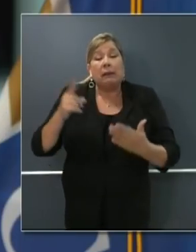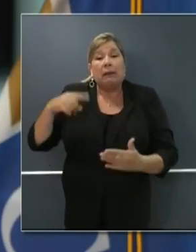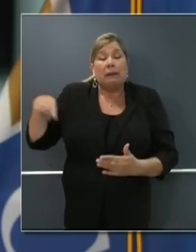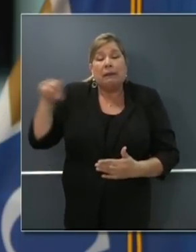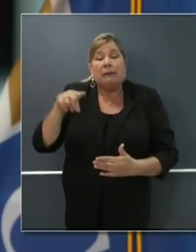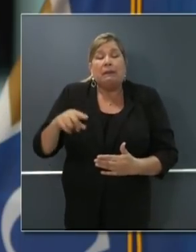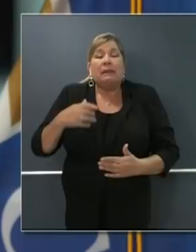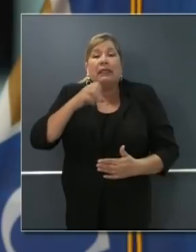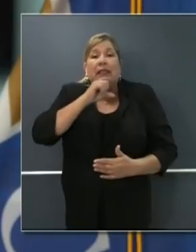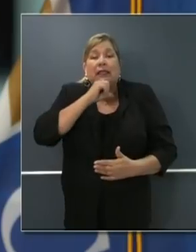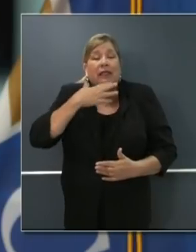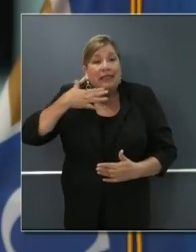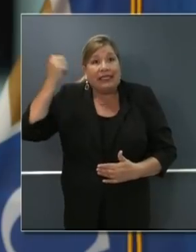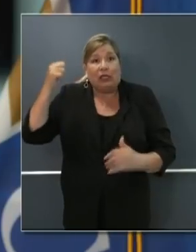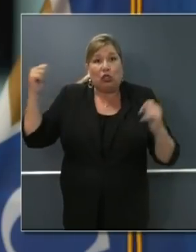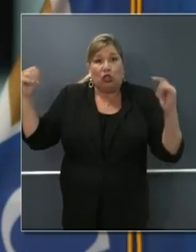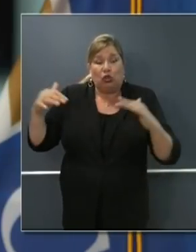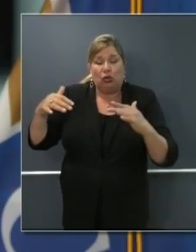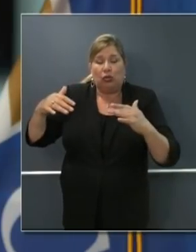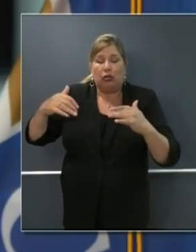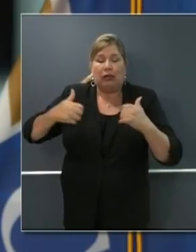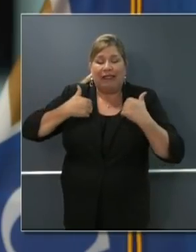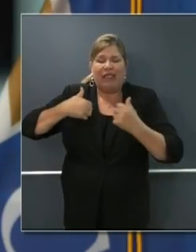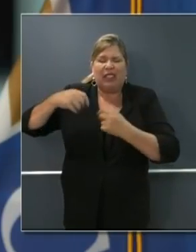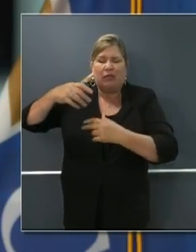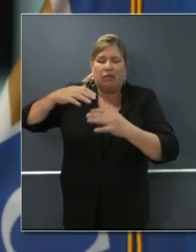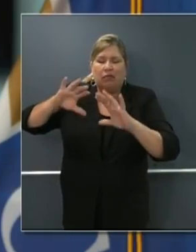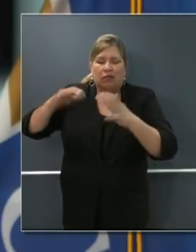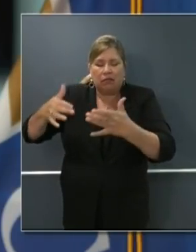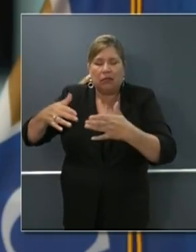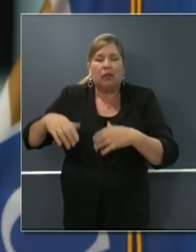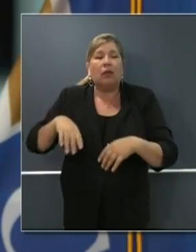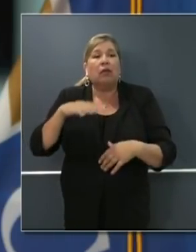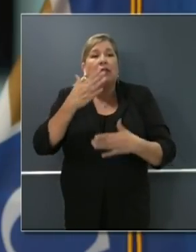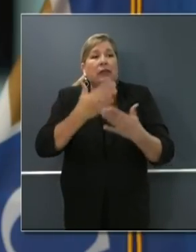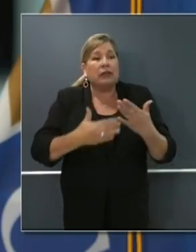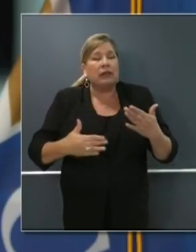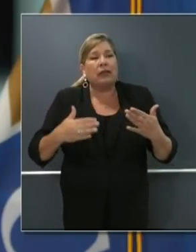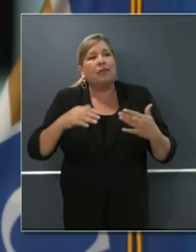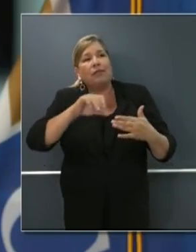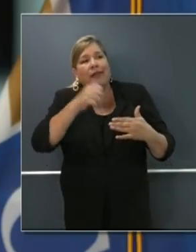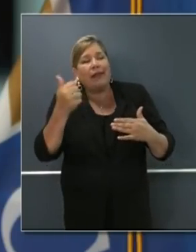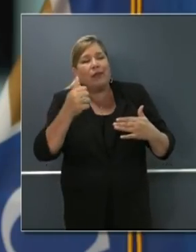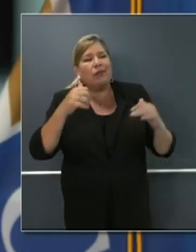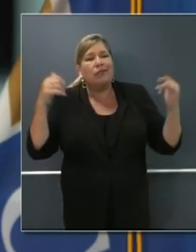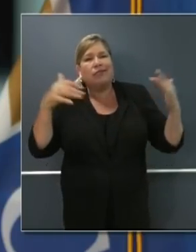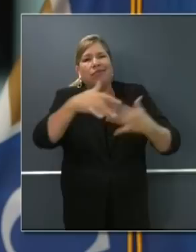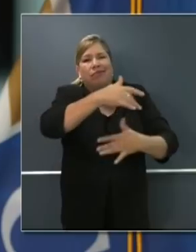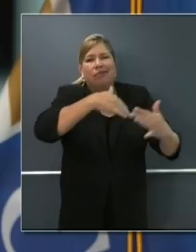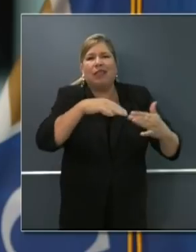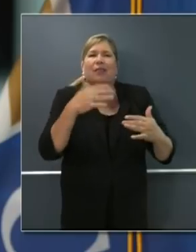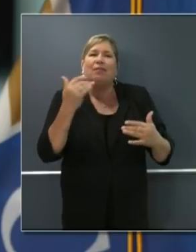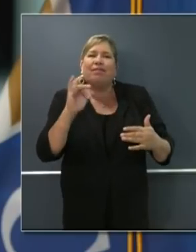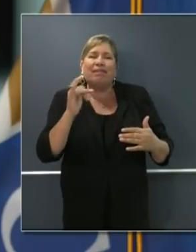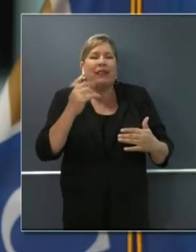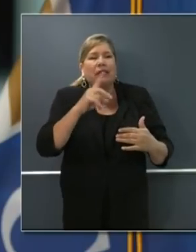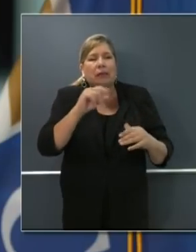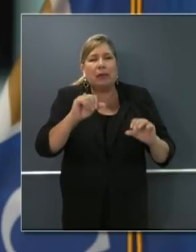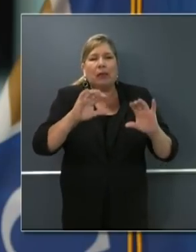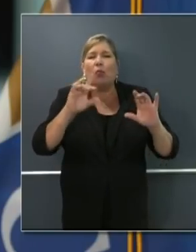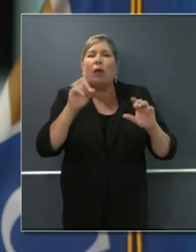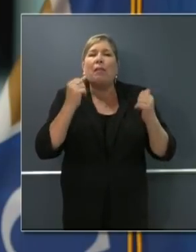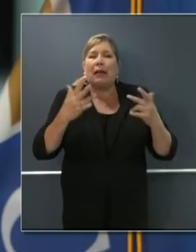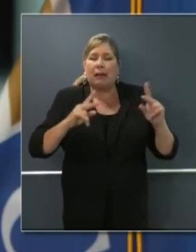some testing everyone in certain shelters and found a really surprisingly high number of folks tested positive even with